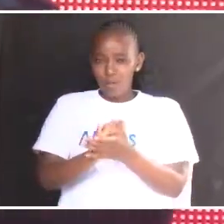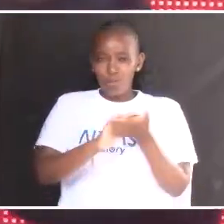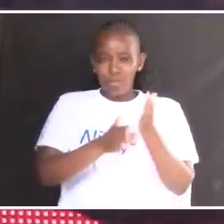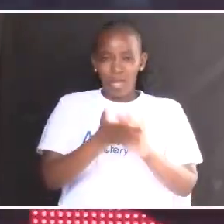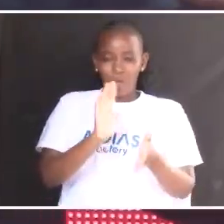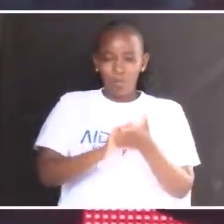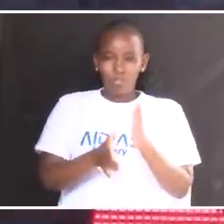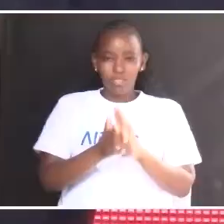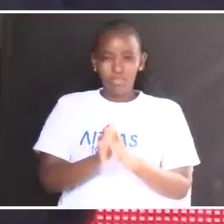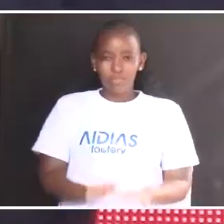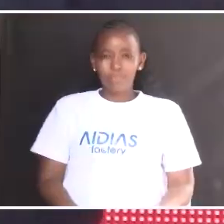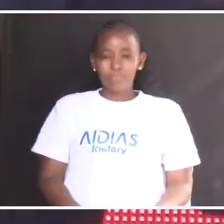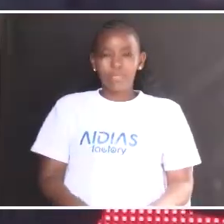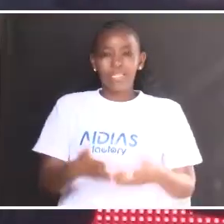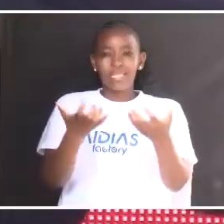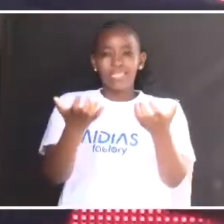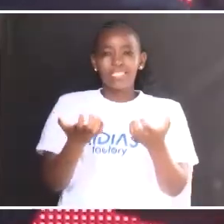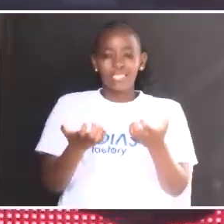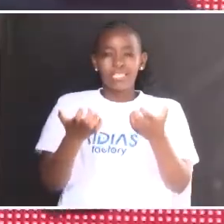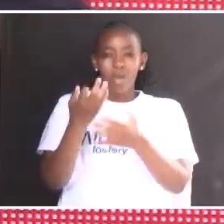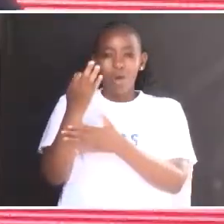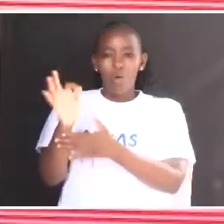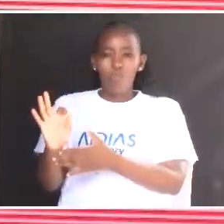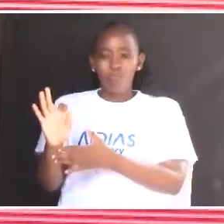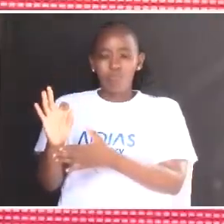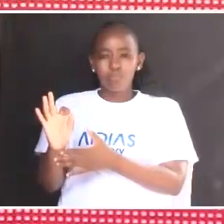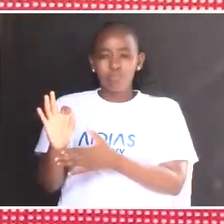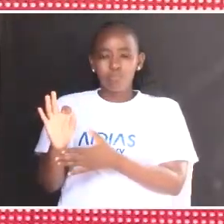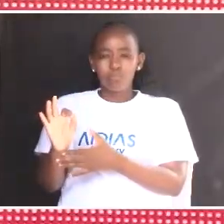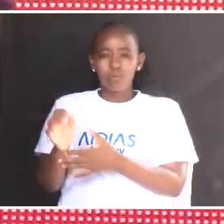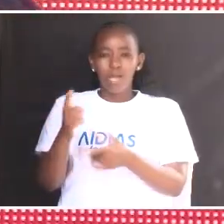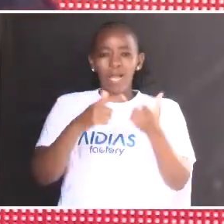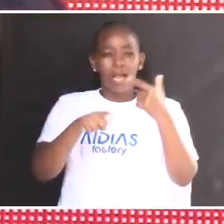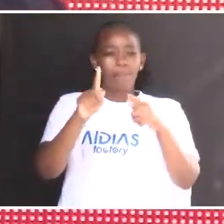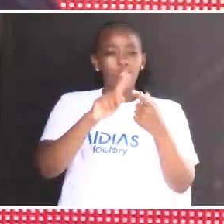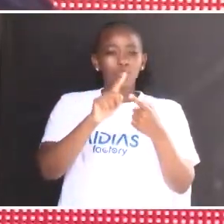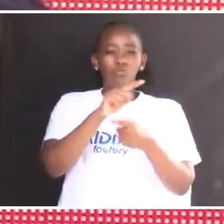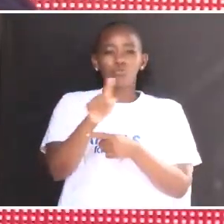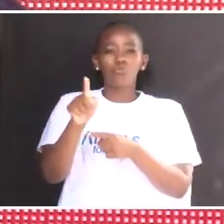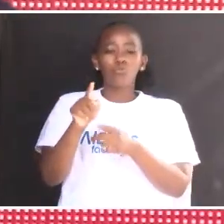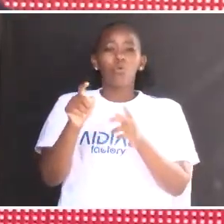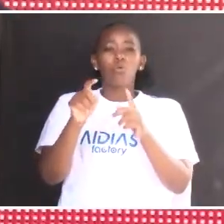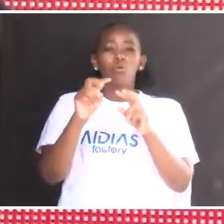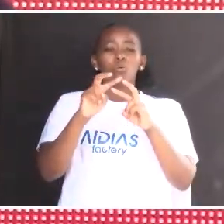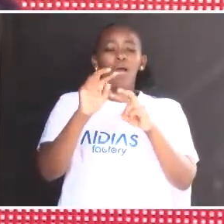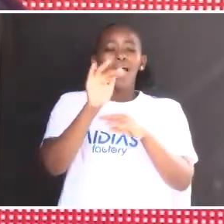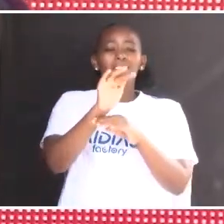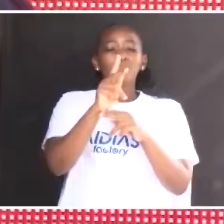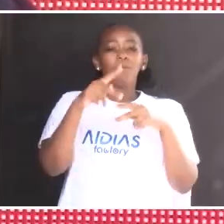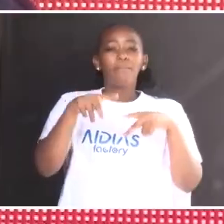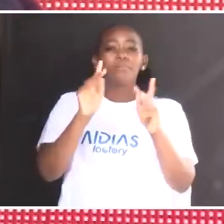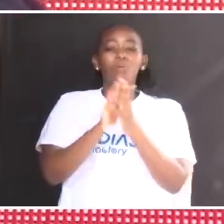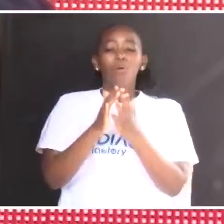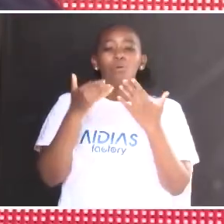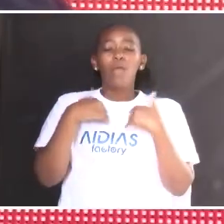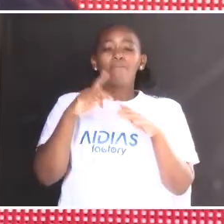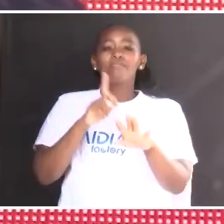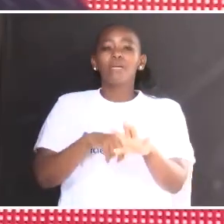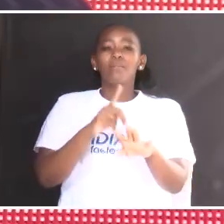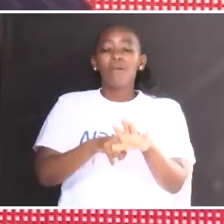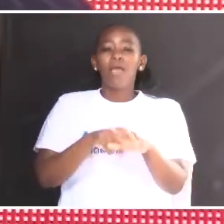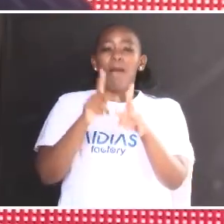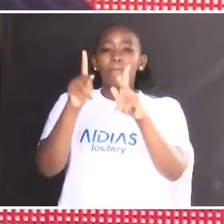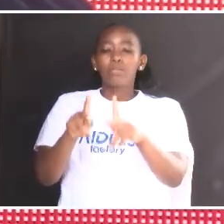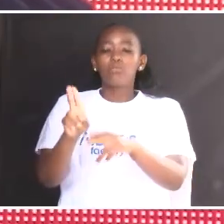without necessarily the need of coming to you kutafuta ruhusa. So kuna ile time mtu